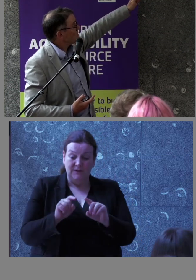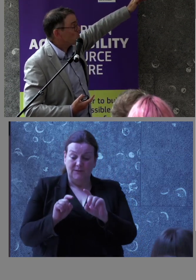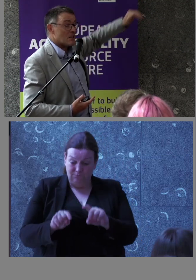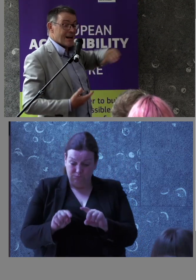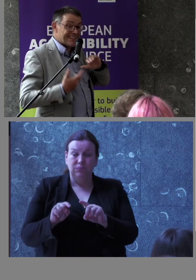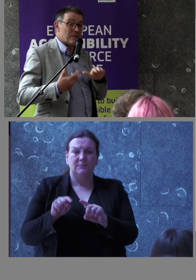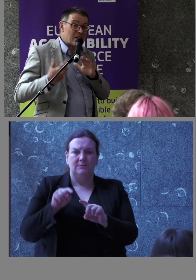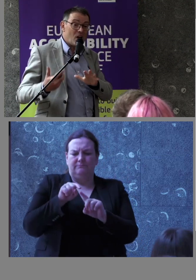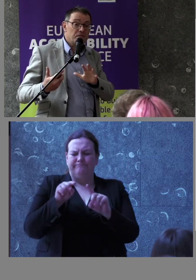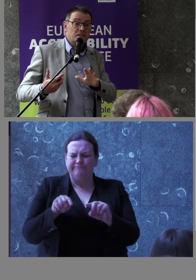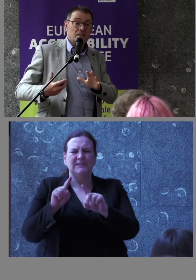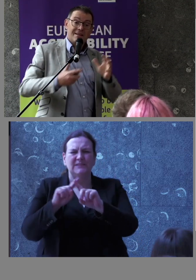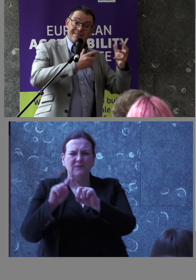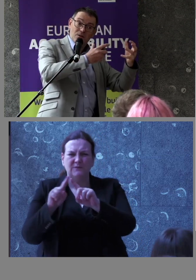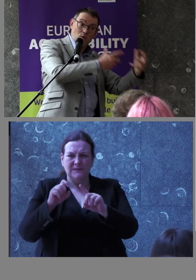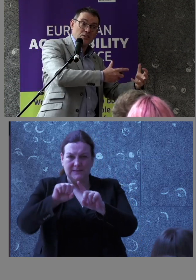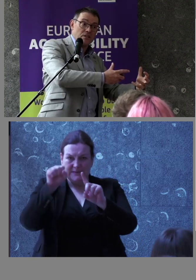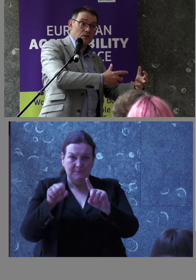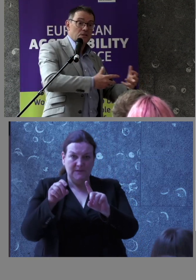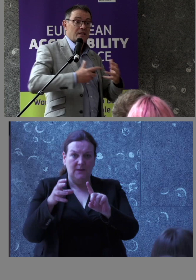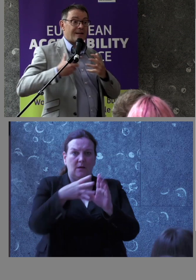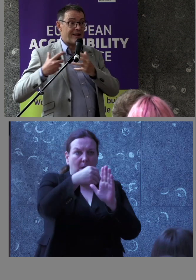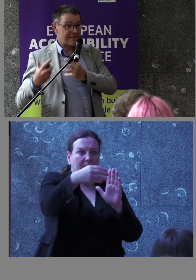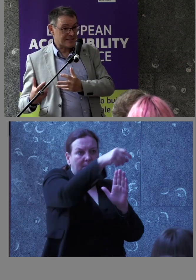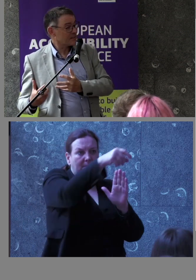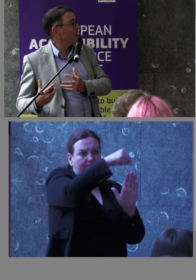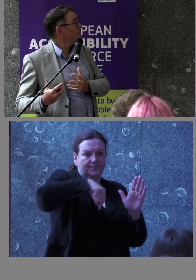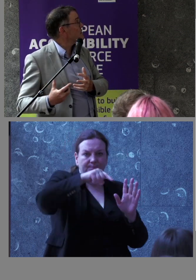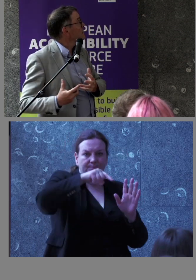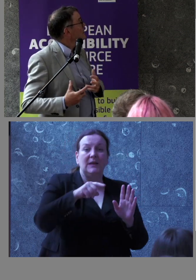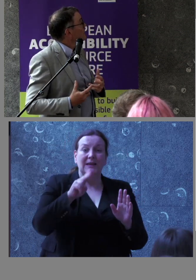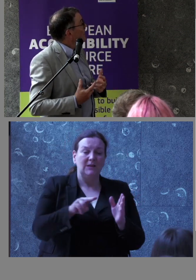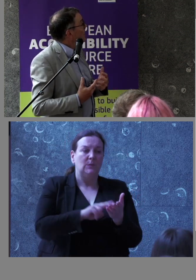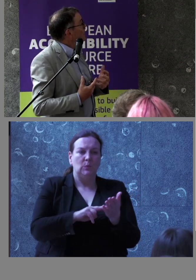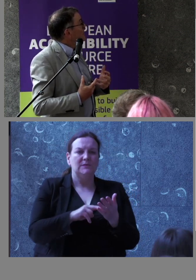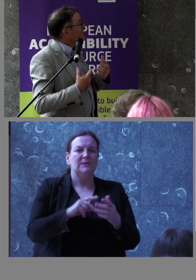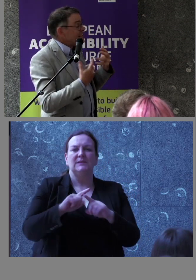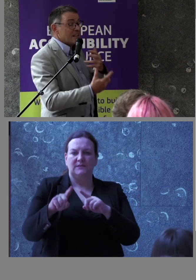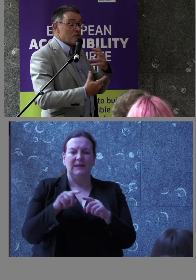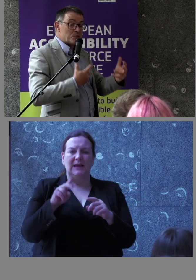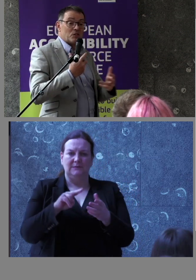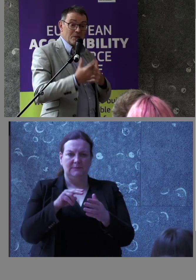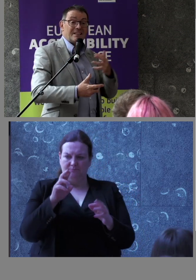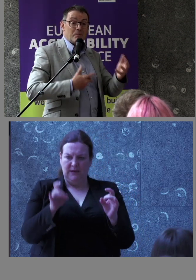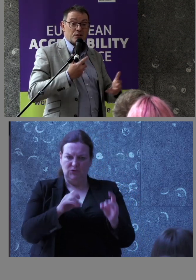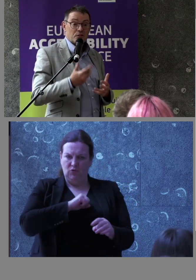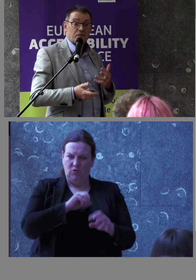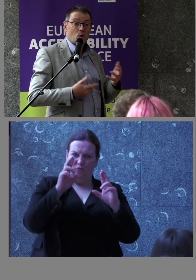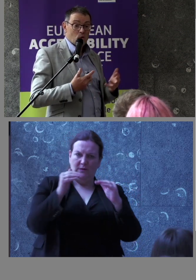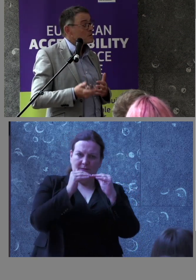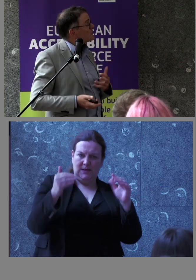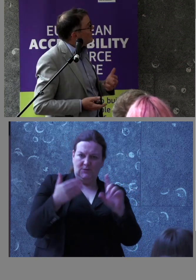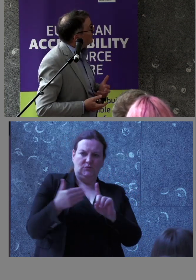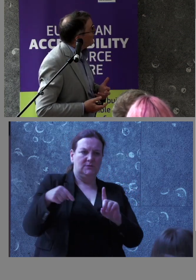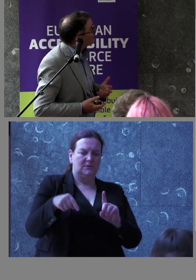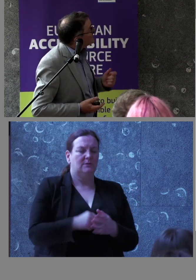gives you other benefits as well. All of, you know, responsive design. So what type of gadget is somebody using to access your